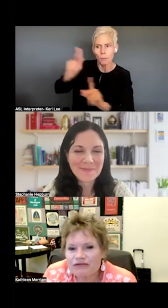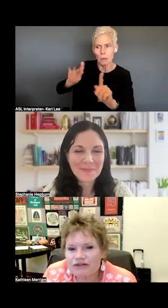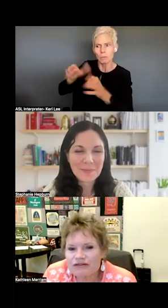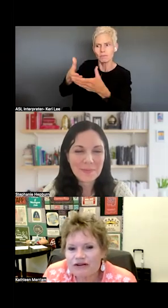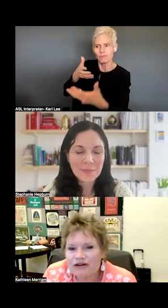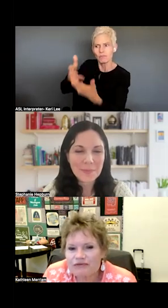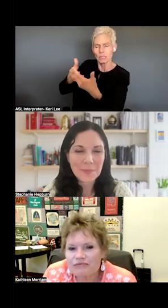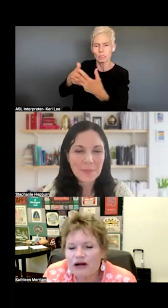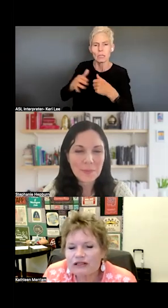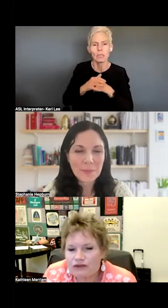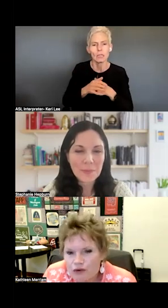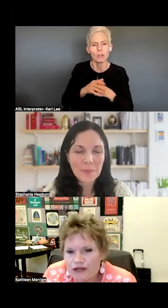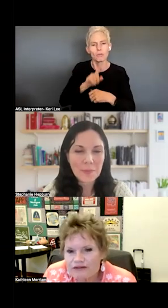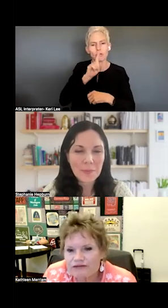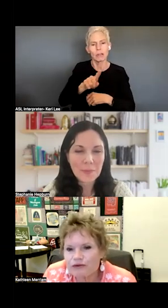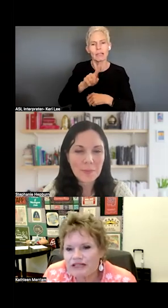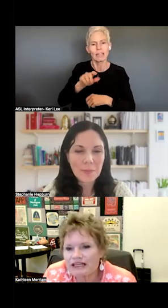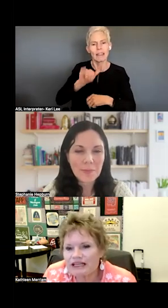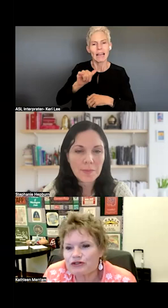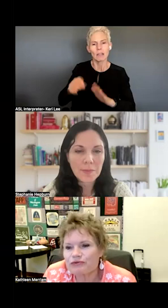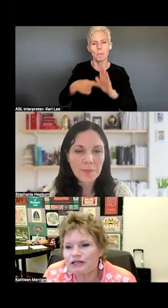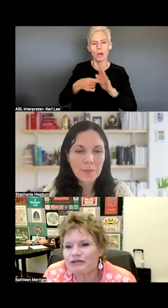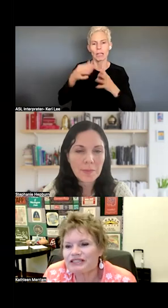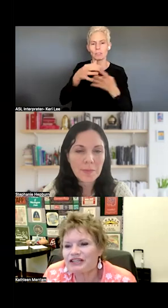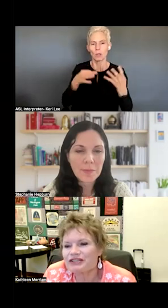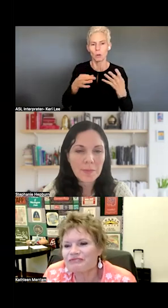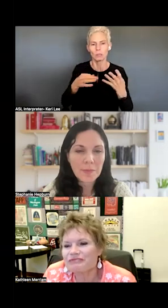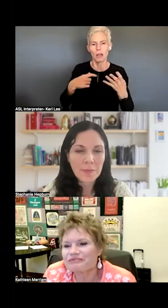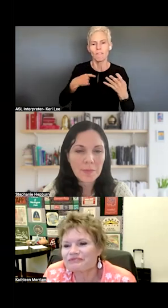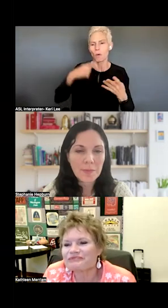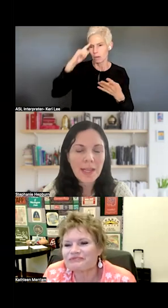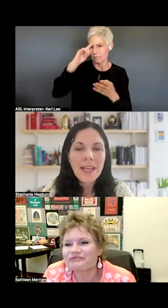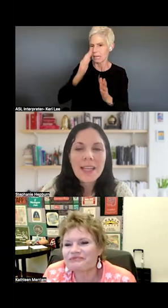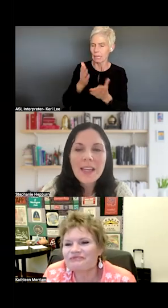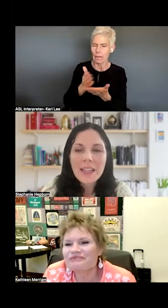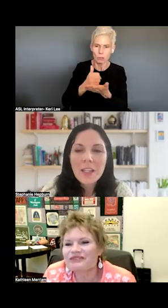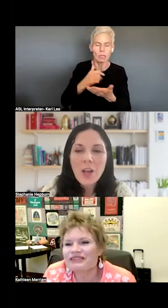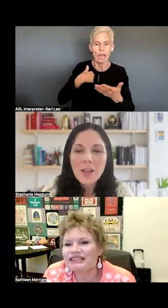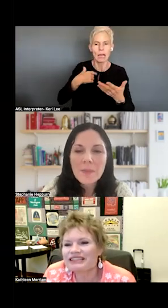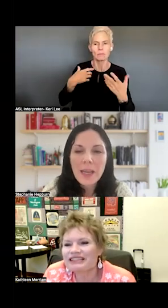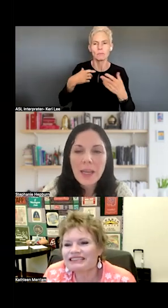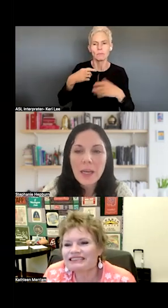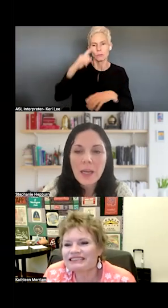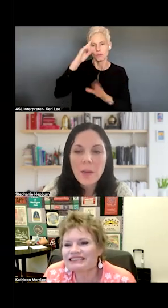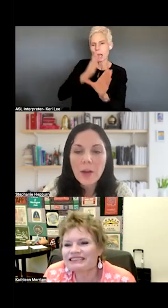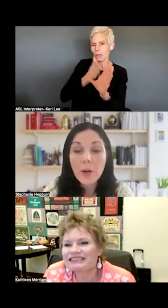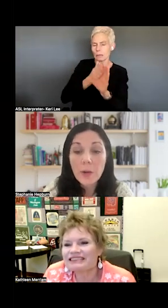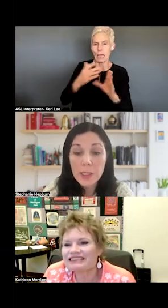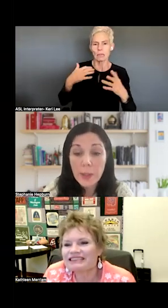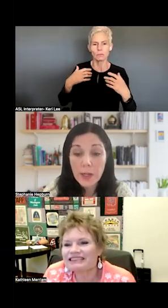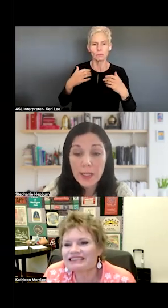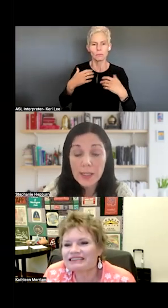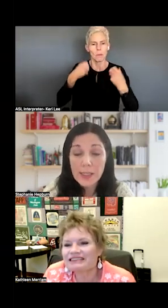our model of choice for psychiatric rehabilitation. Kathleen, you talked to me about your